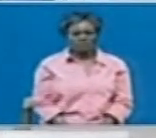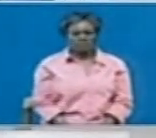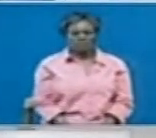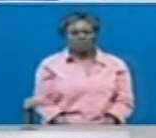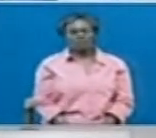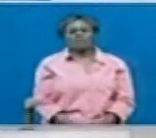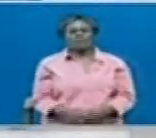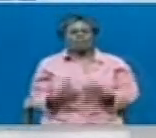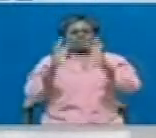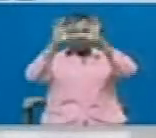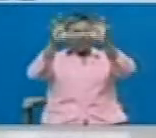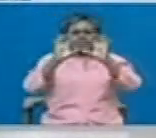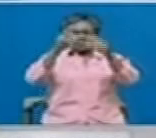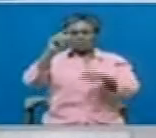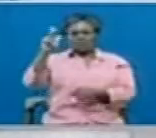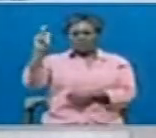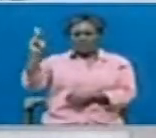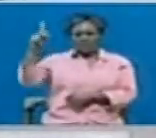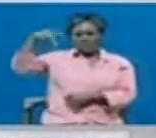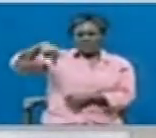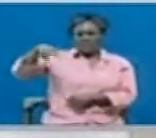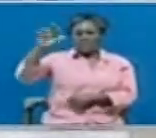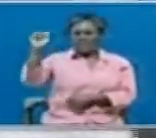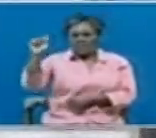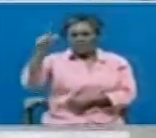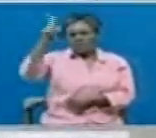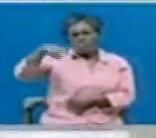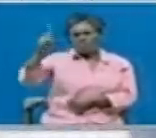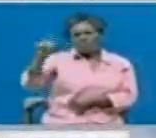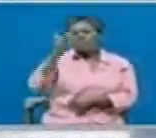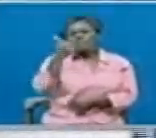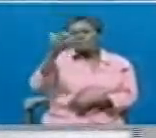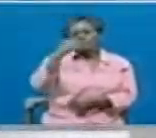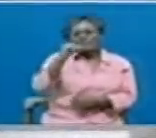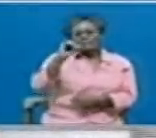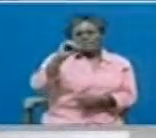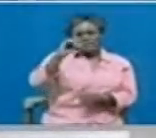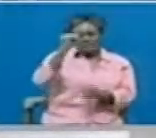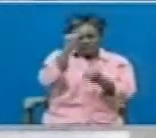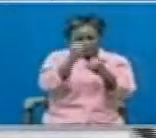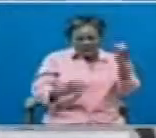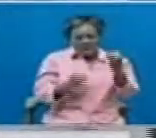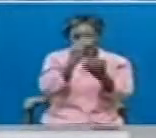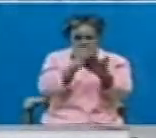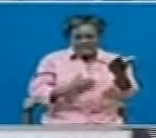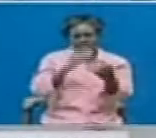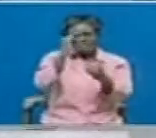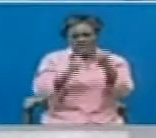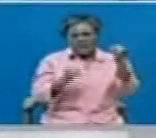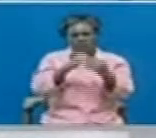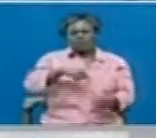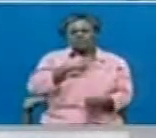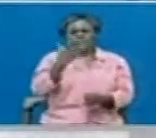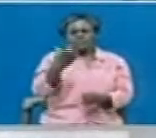In basketball, the Kenya Ports Authority men's team took the lead in the best-of-three semi-final match against the visiting Cooperative Bank